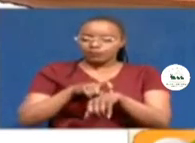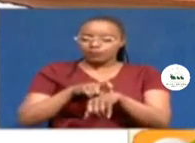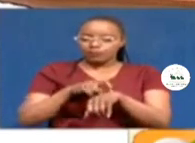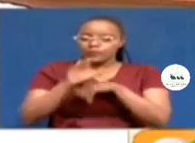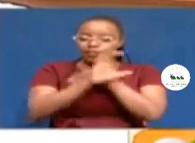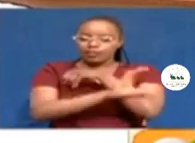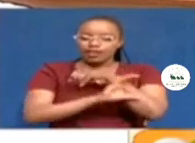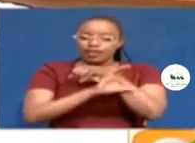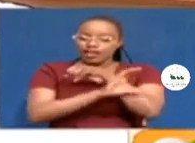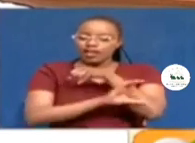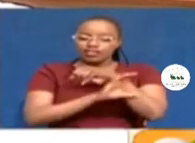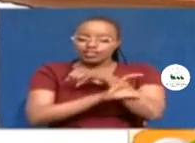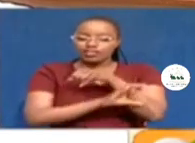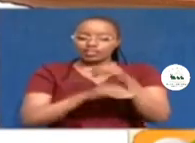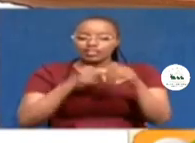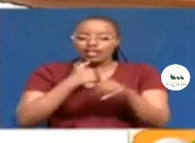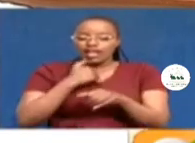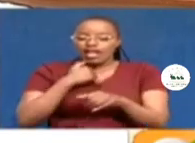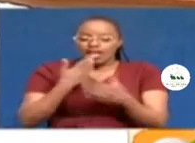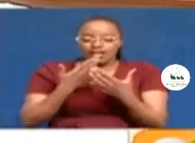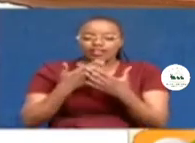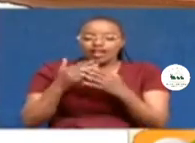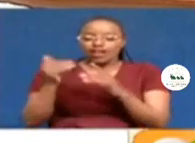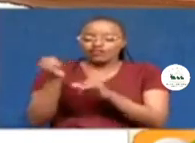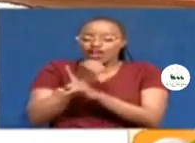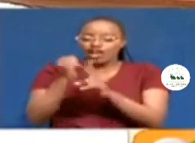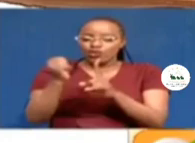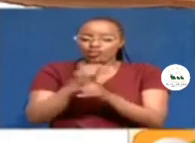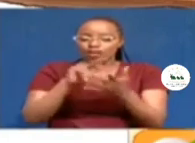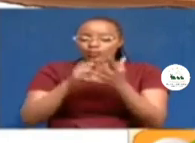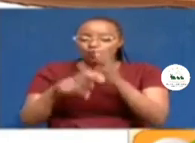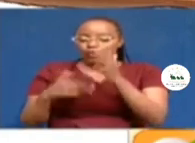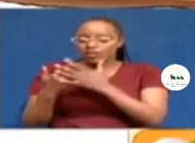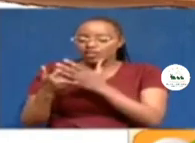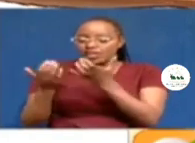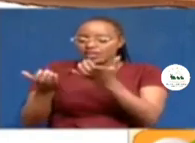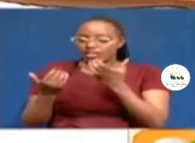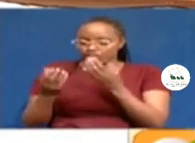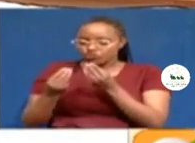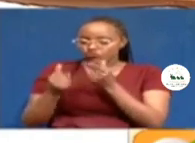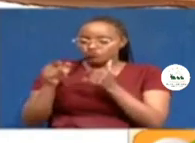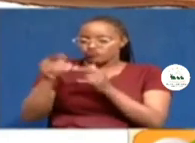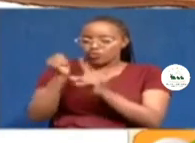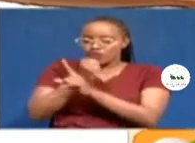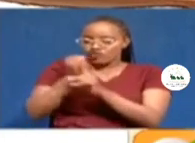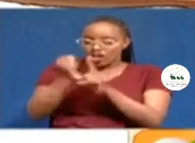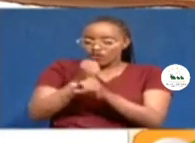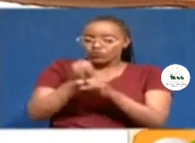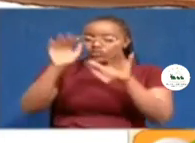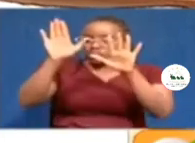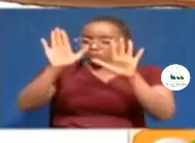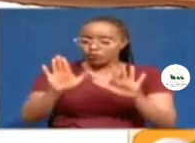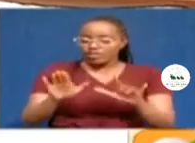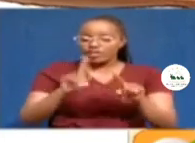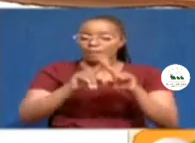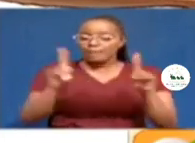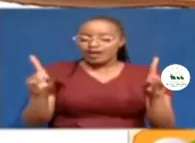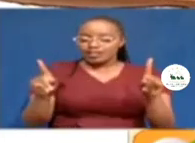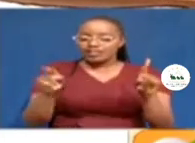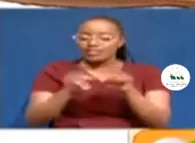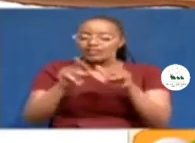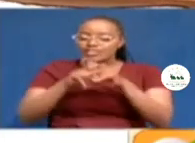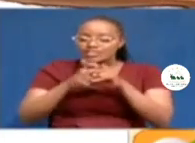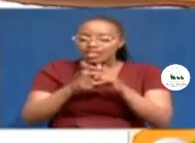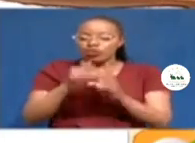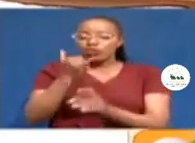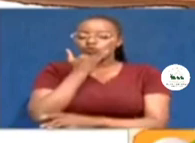the country was on tenterhooks. Therefore, the rapprochement perhaps was necessary, but it started